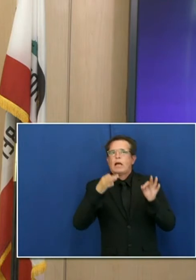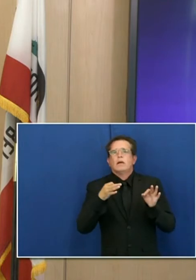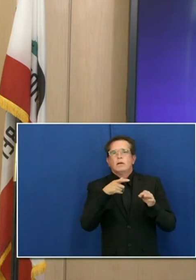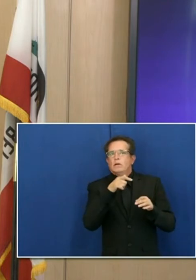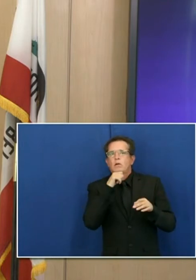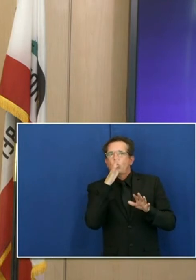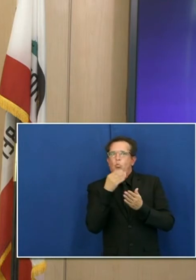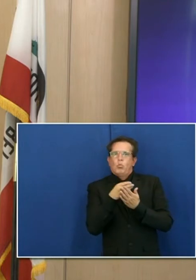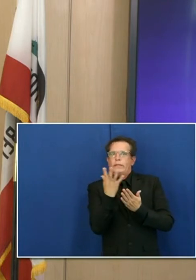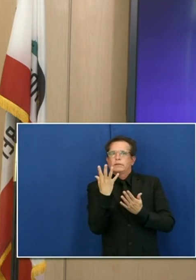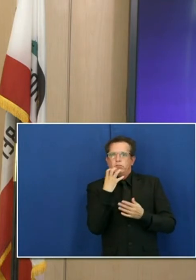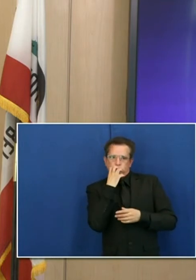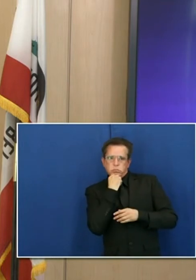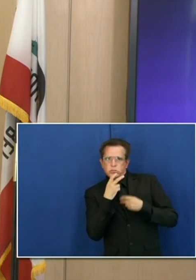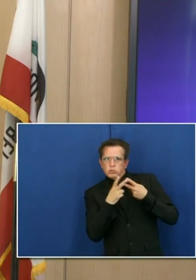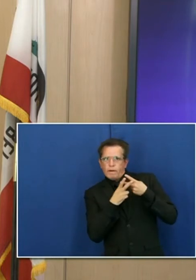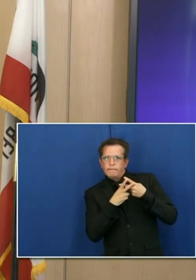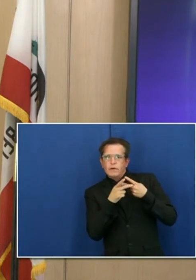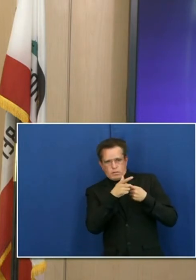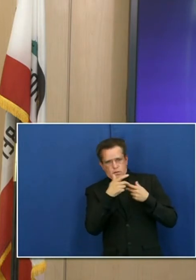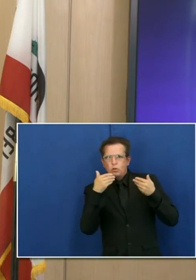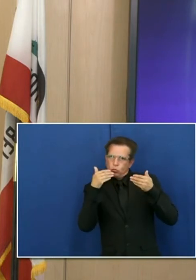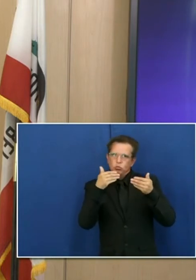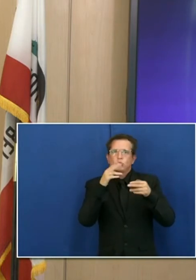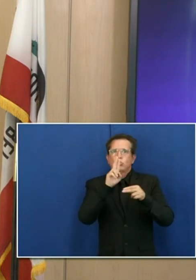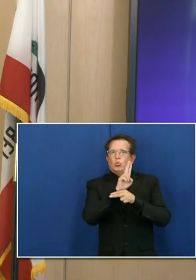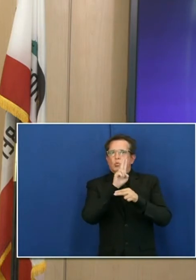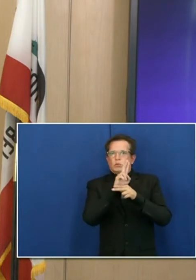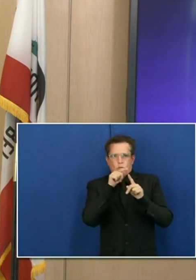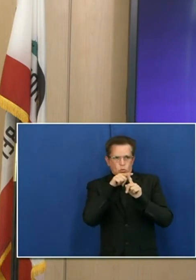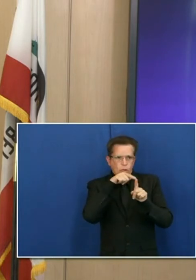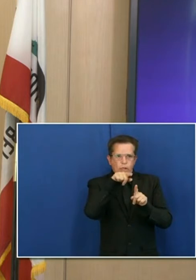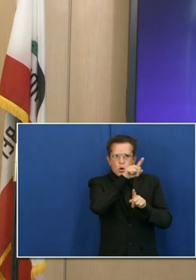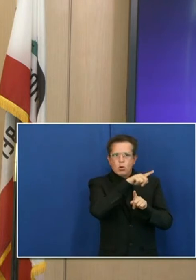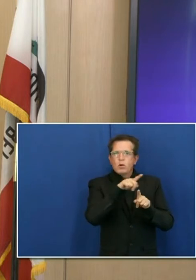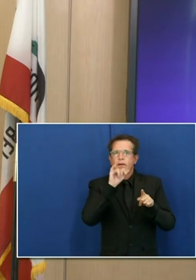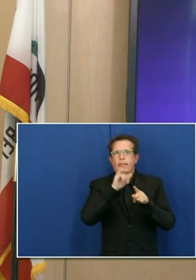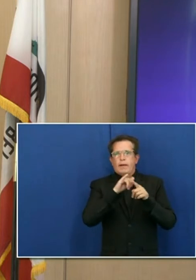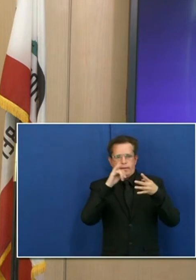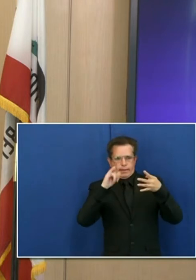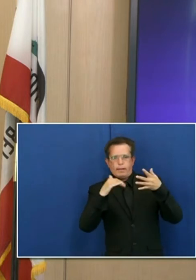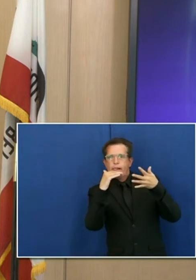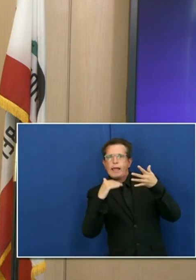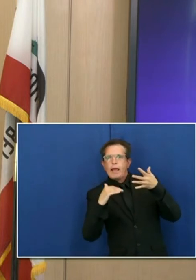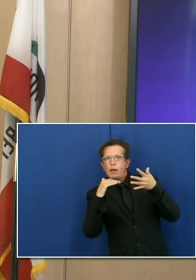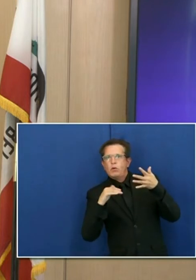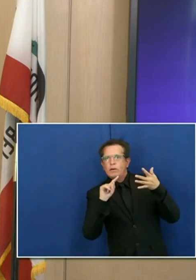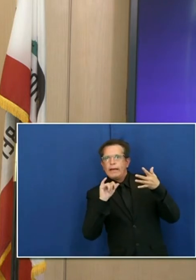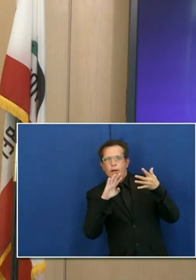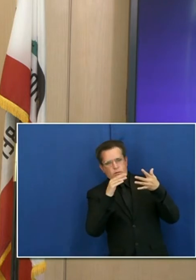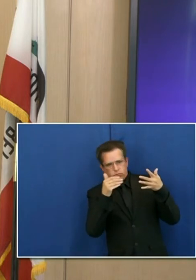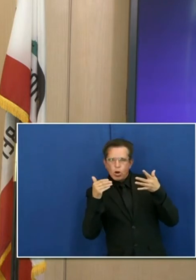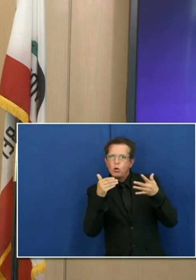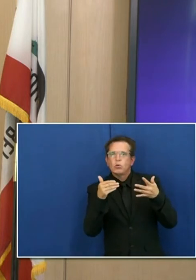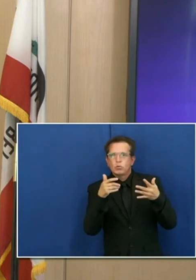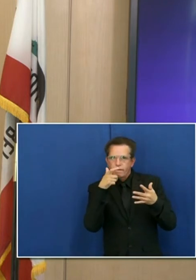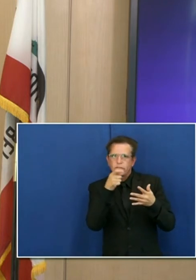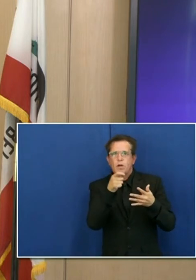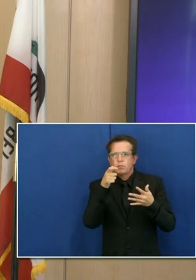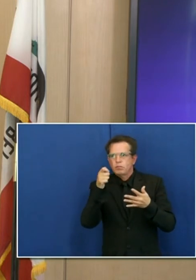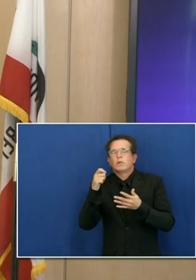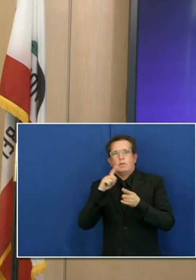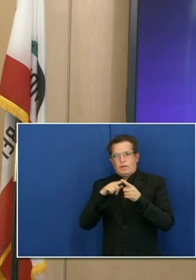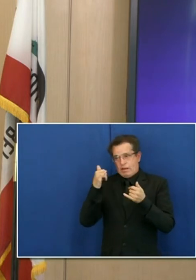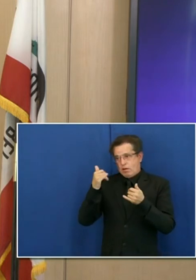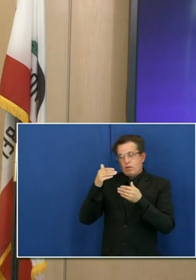wasted in administering those to individuals whose tier we were not yet at. But as we move forward, we are continuing to